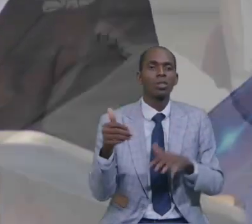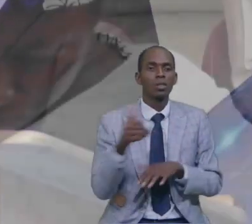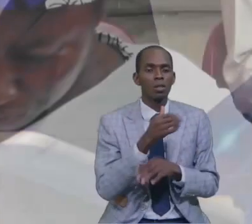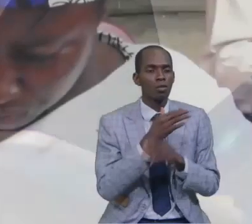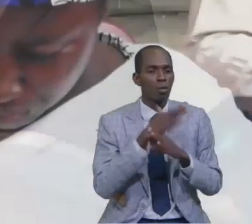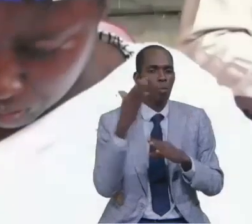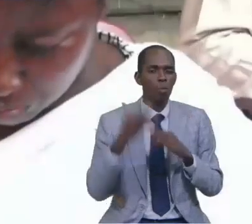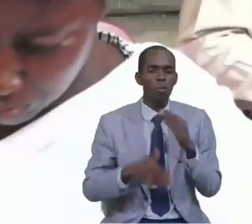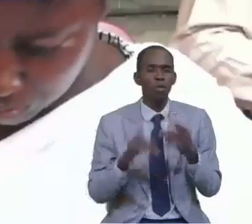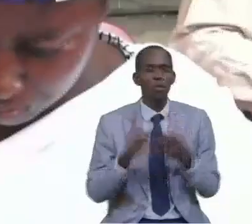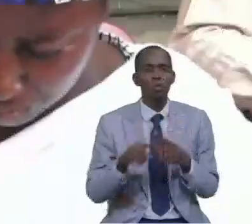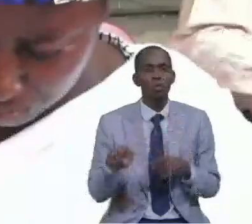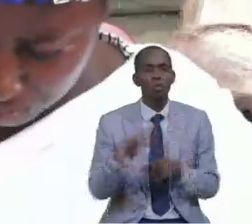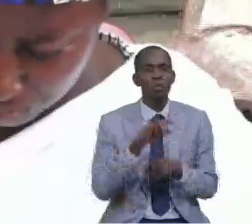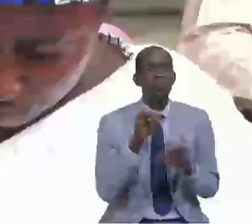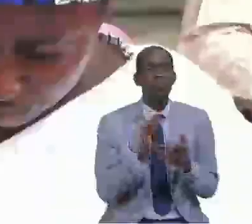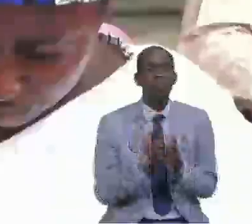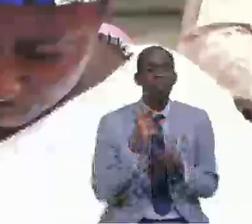all. And then in